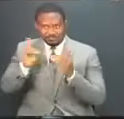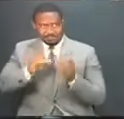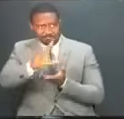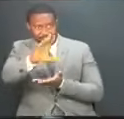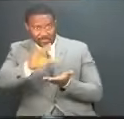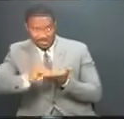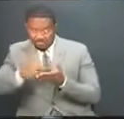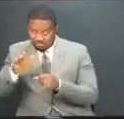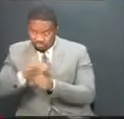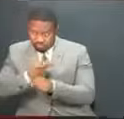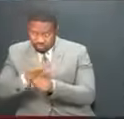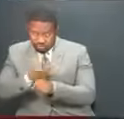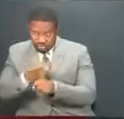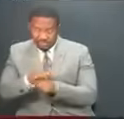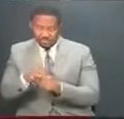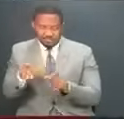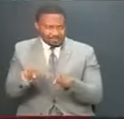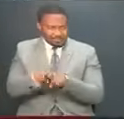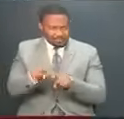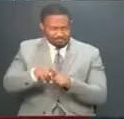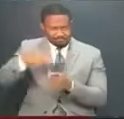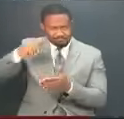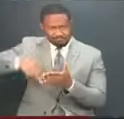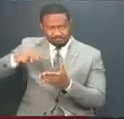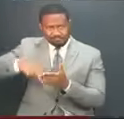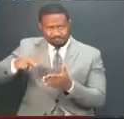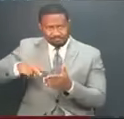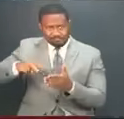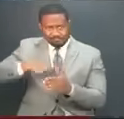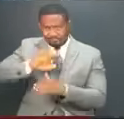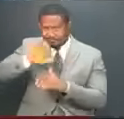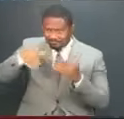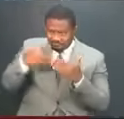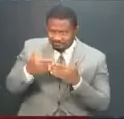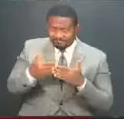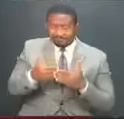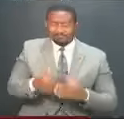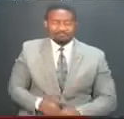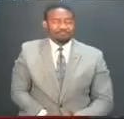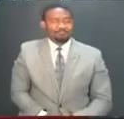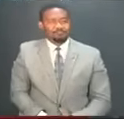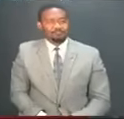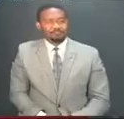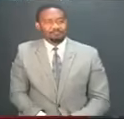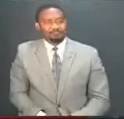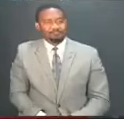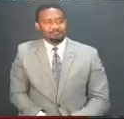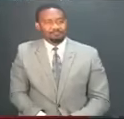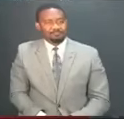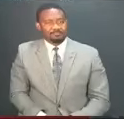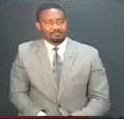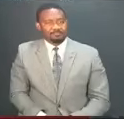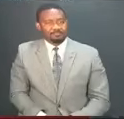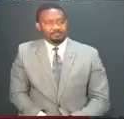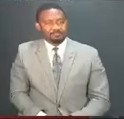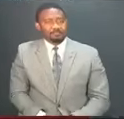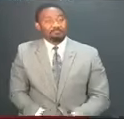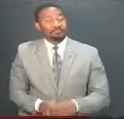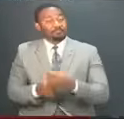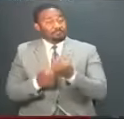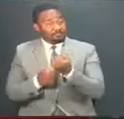report as though it was read in its entirety. Mr. Speaker, and in